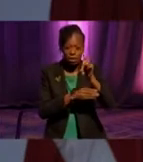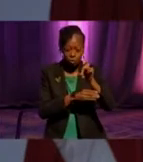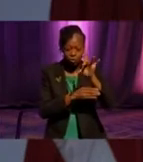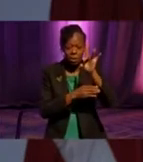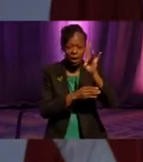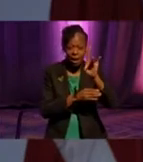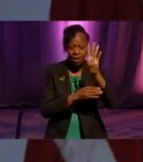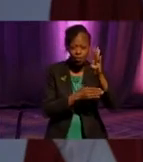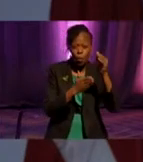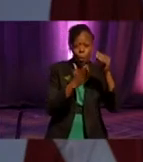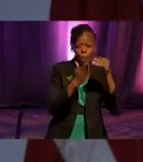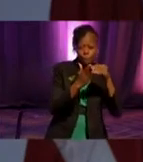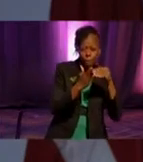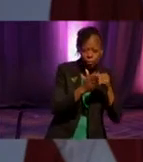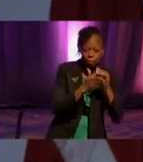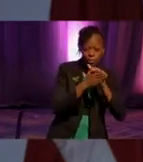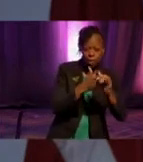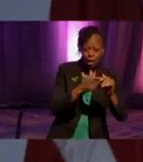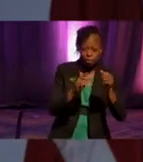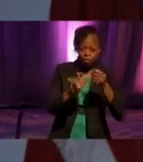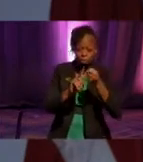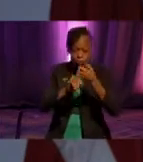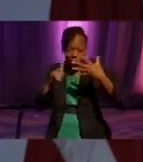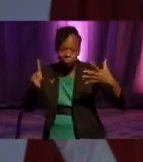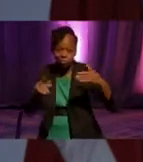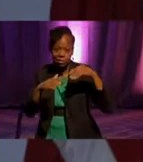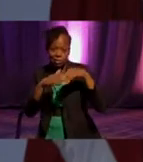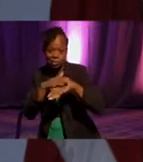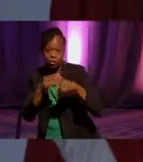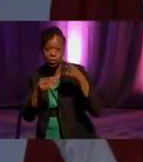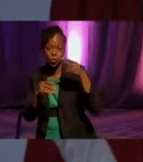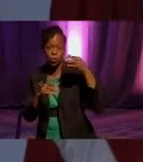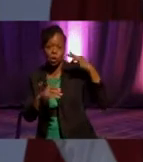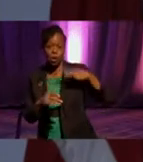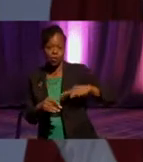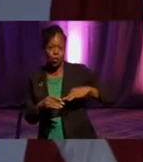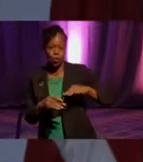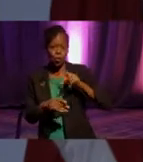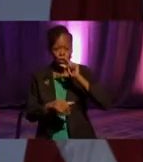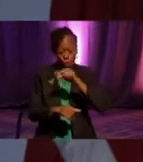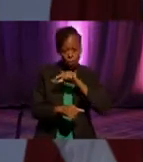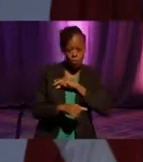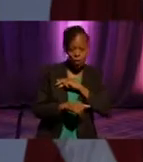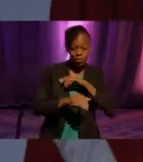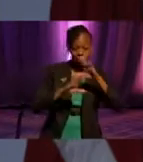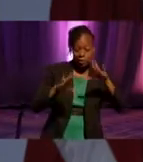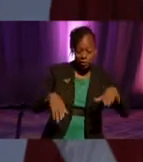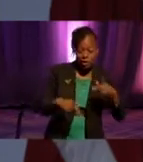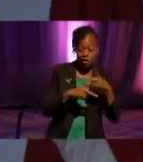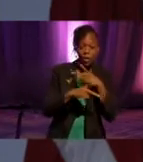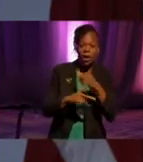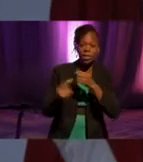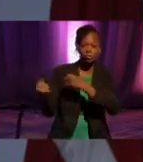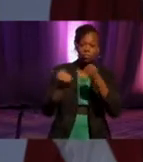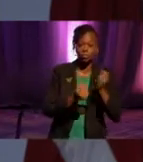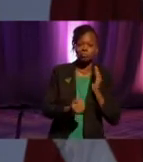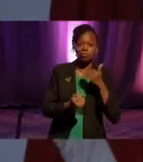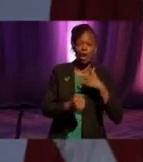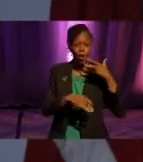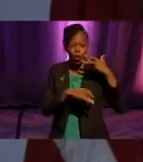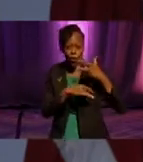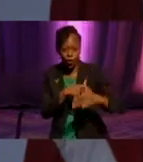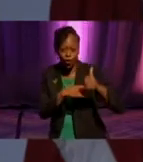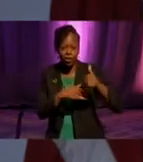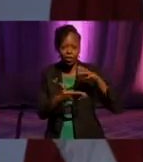to expand access to affordable quality childcare and strengthen our early learning system